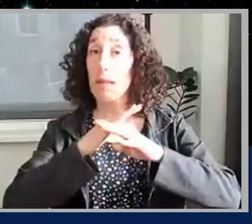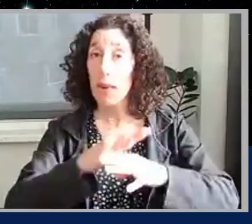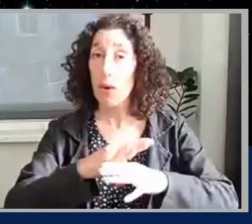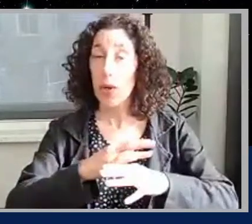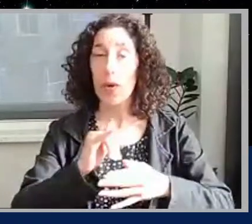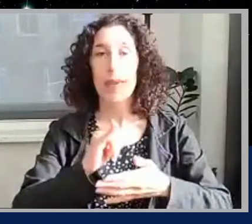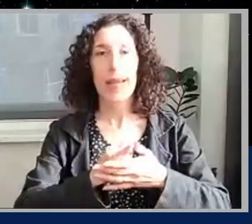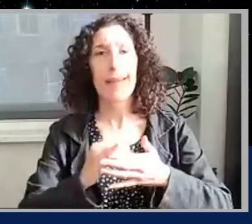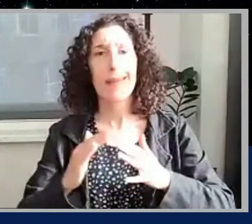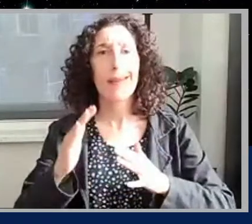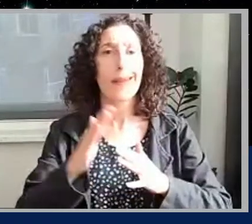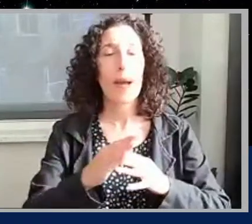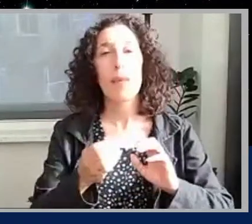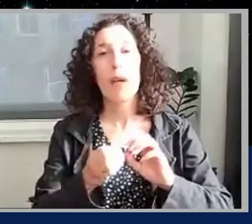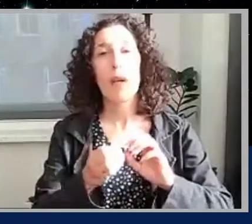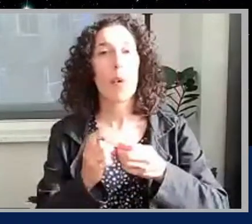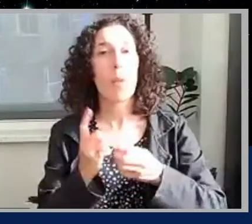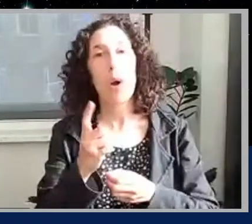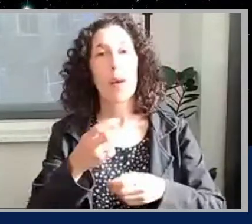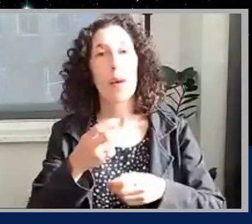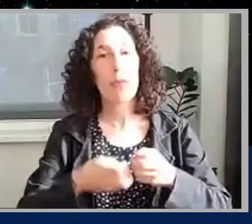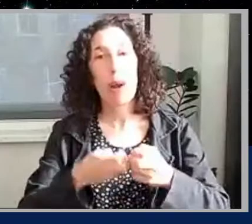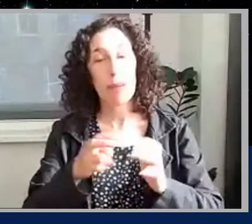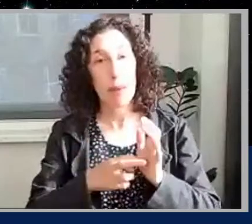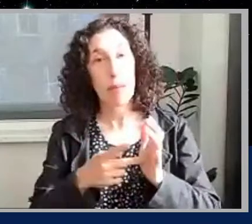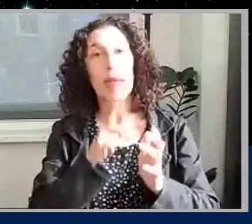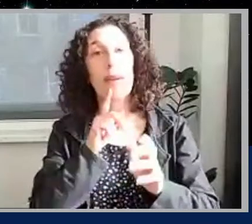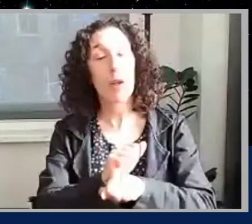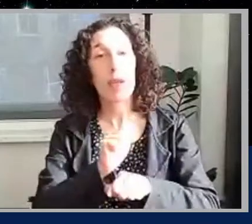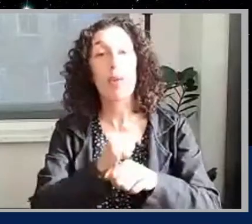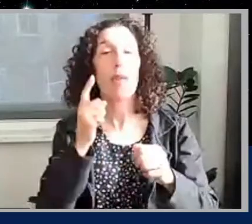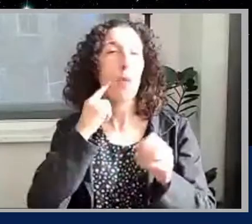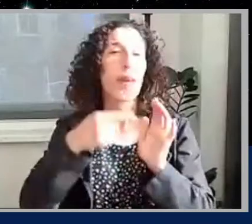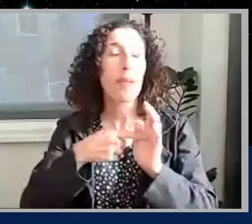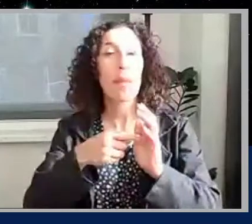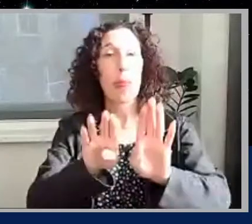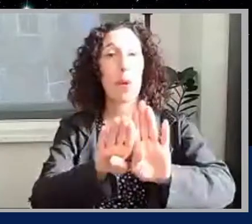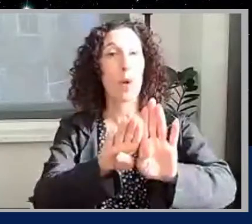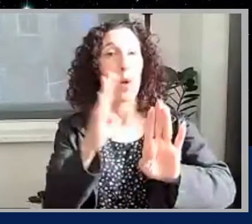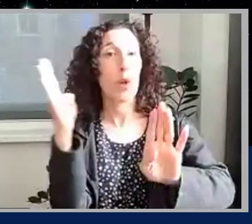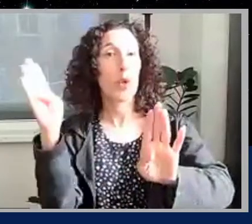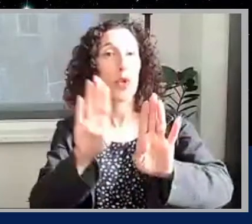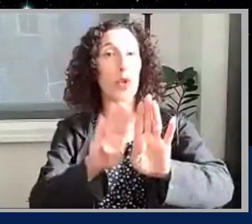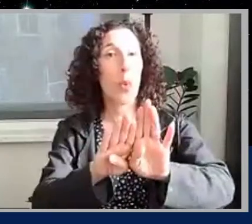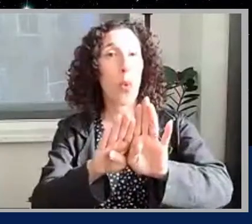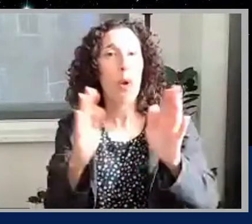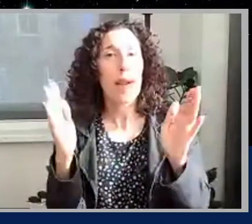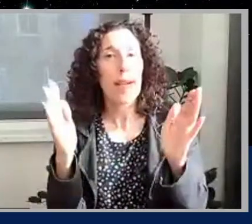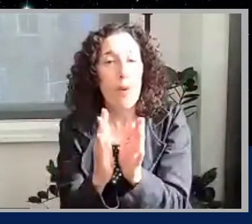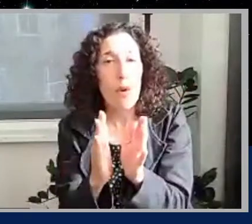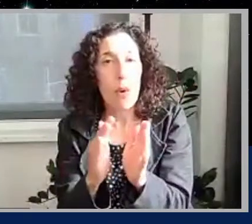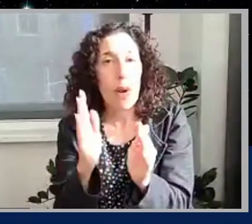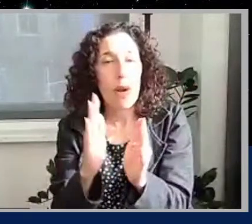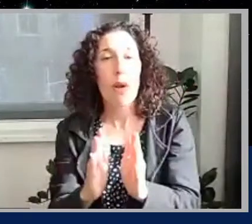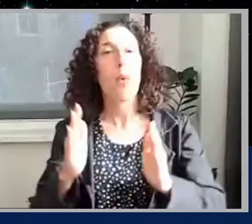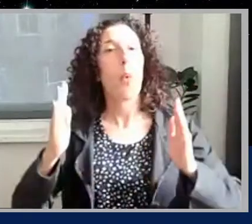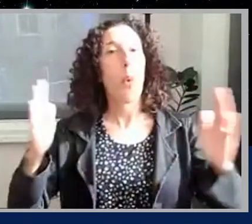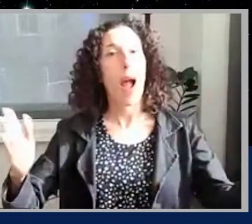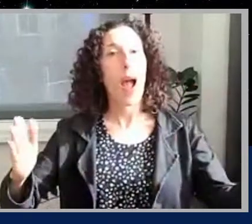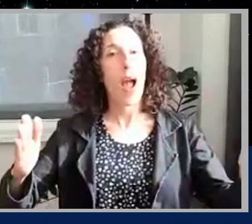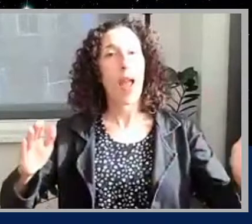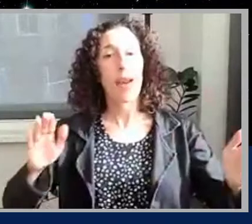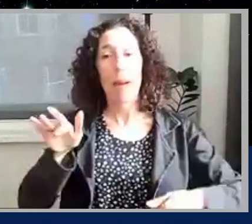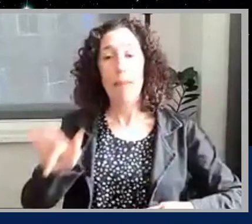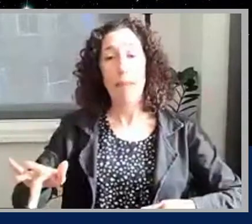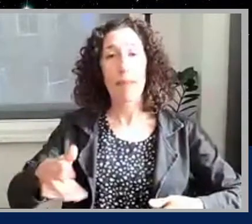early 1900s. Our observatory at my university actually doesn't have a chairlift to get up to the telescope. That's kind of